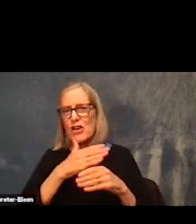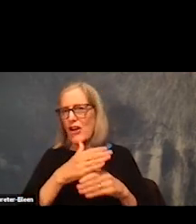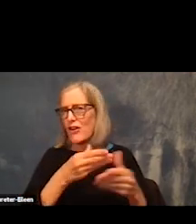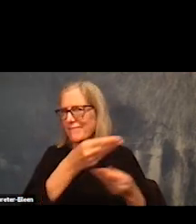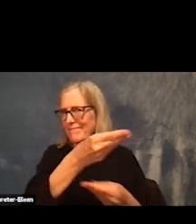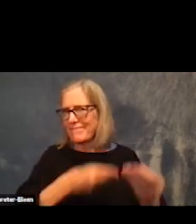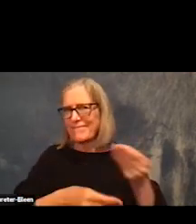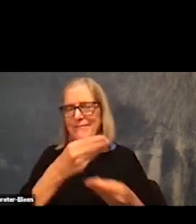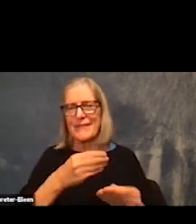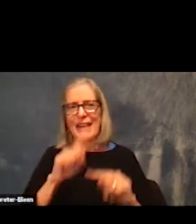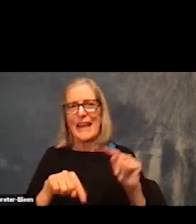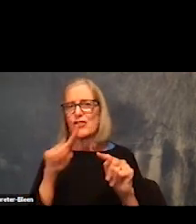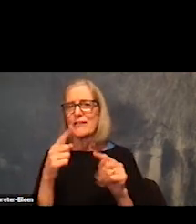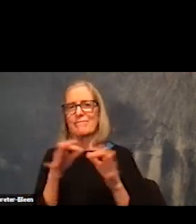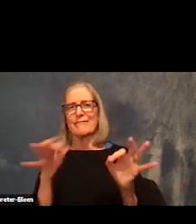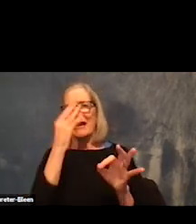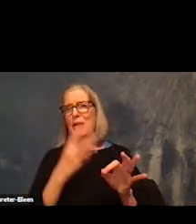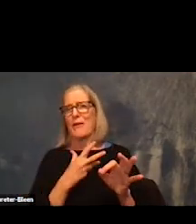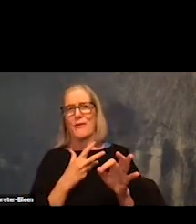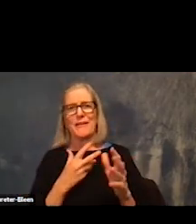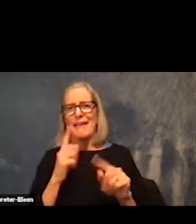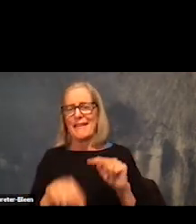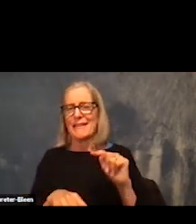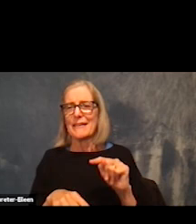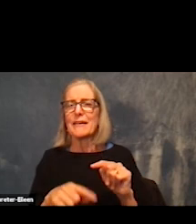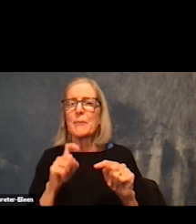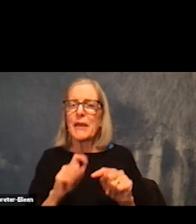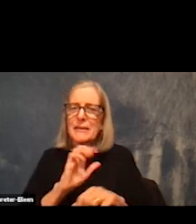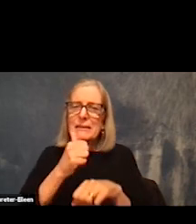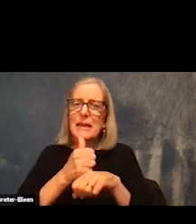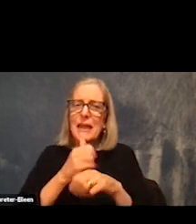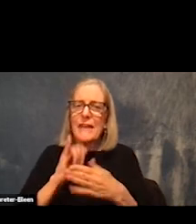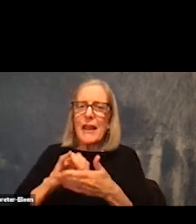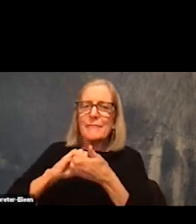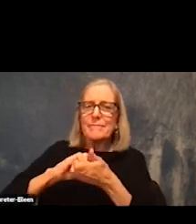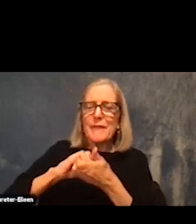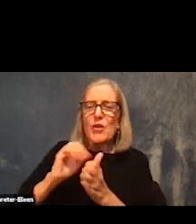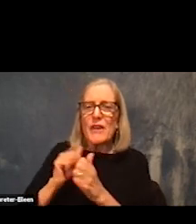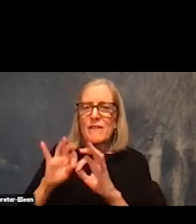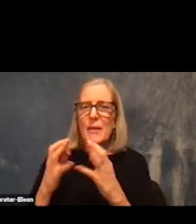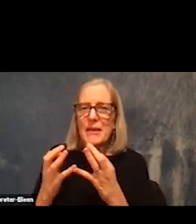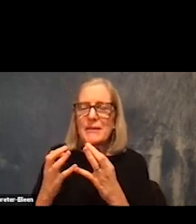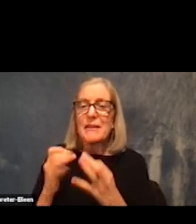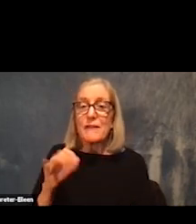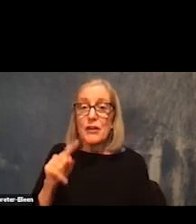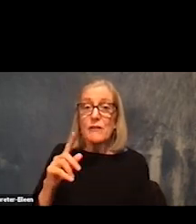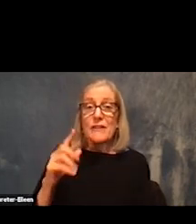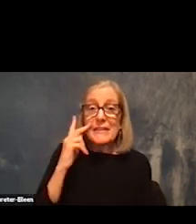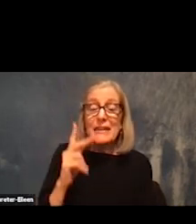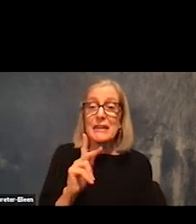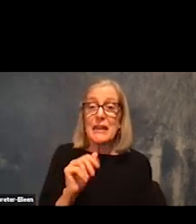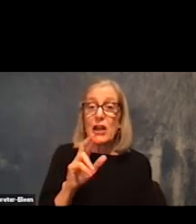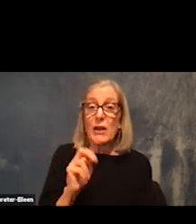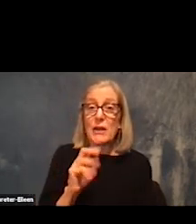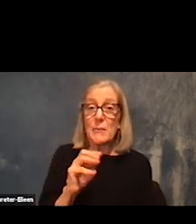won't happen. Building an alliance is an intentional process. If you heard Karen Mapp or Michelle Brooks discussing the dual capacity